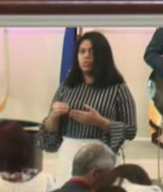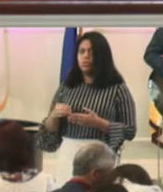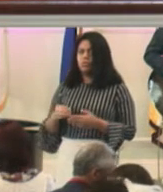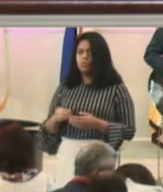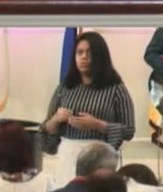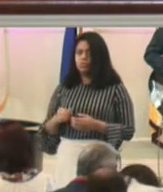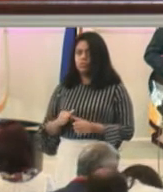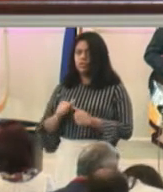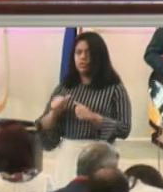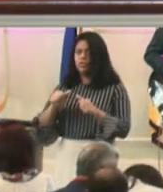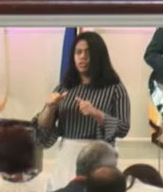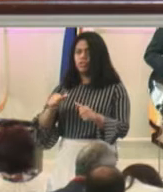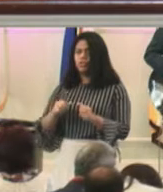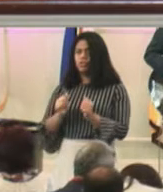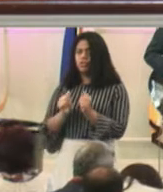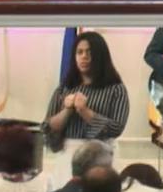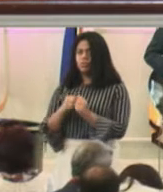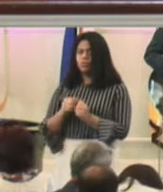that we can serve you